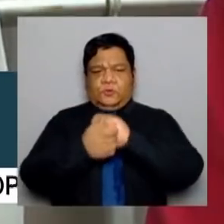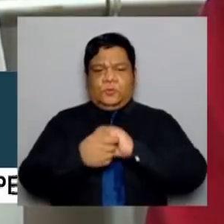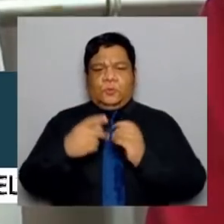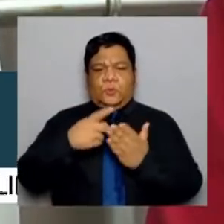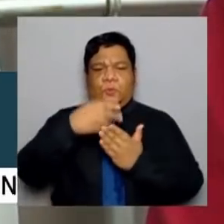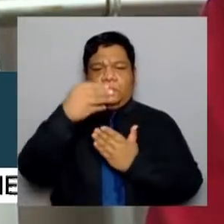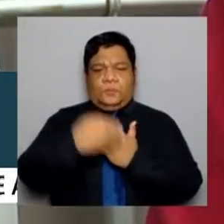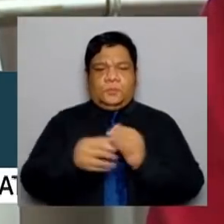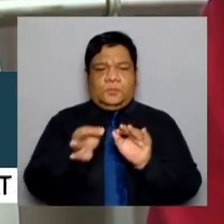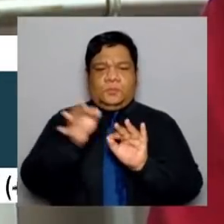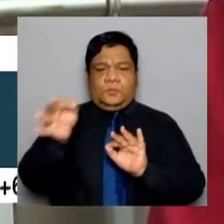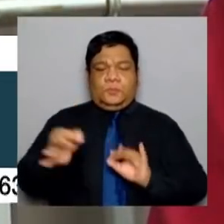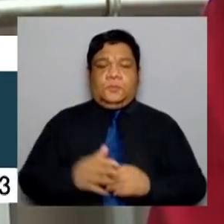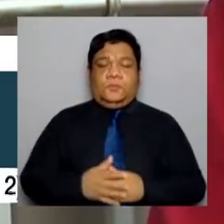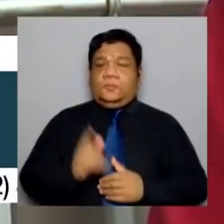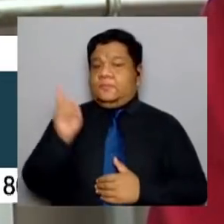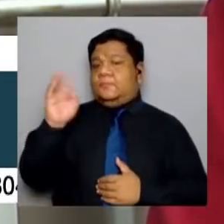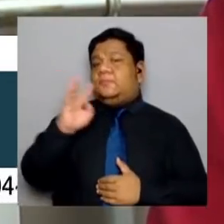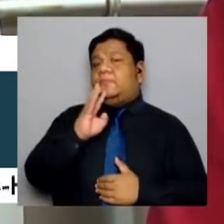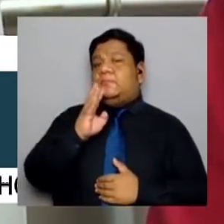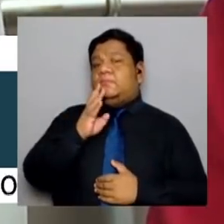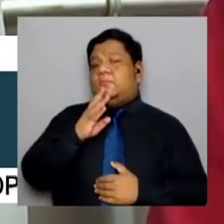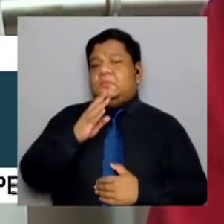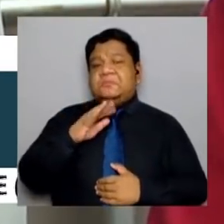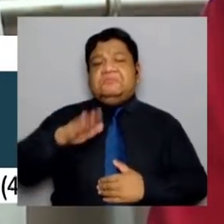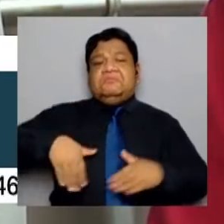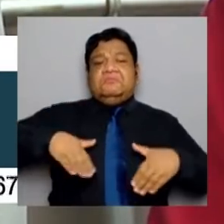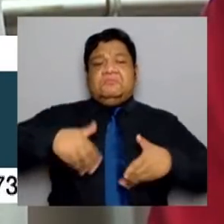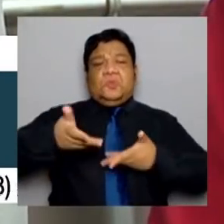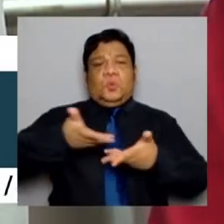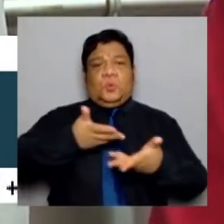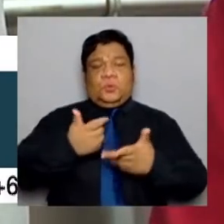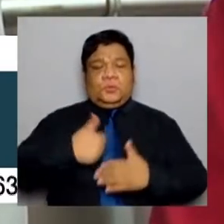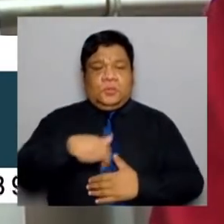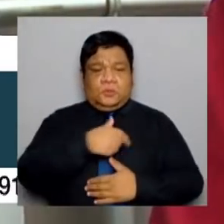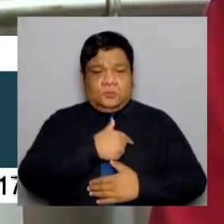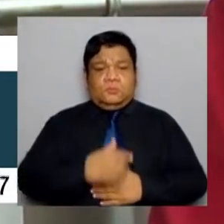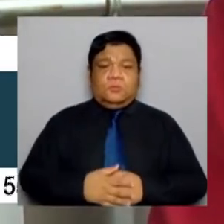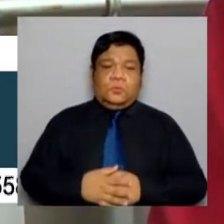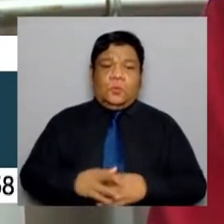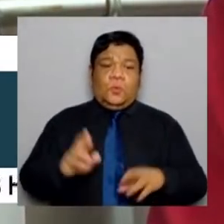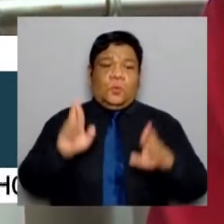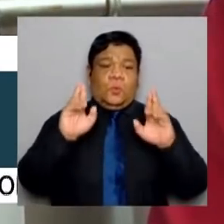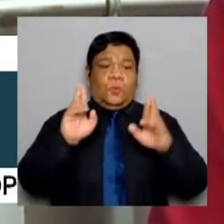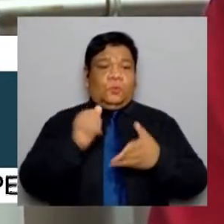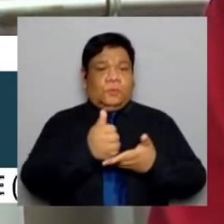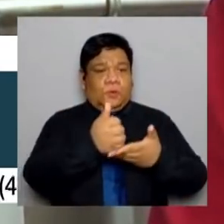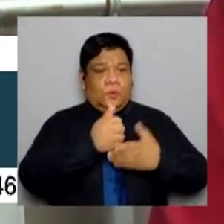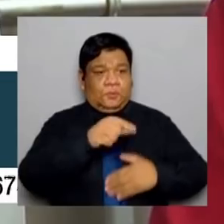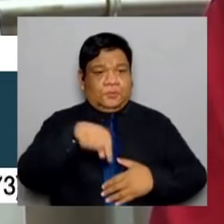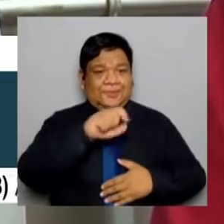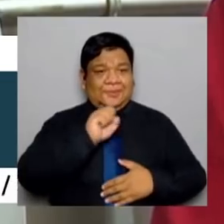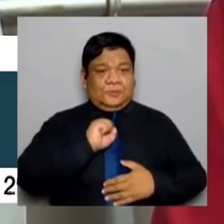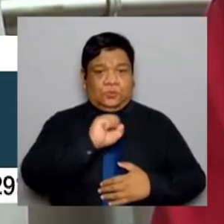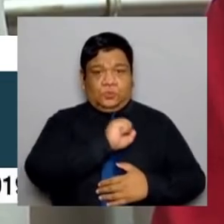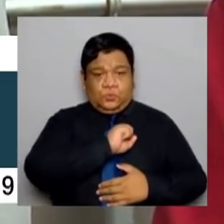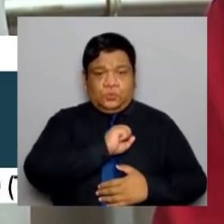Hindi naman po kami kasi nakausap, nakonsulta. At sana sa tulong nyo,